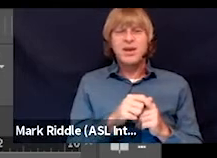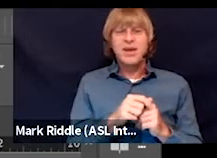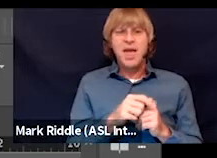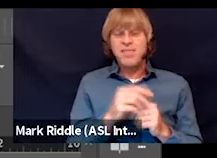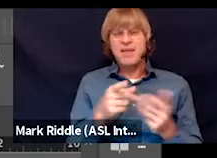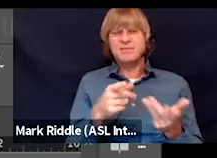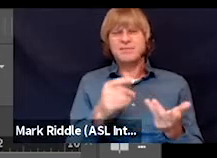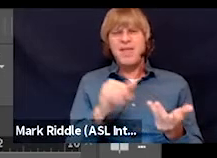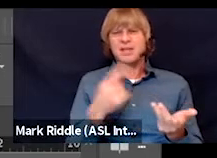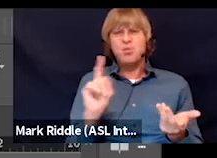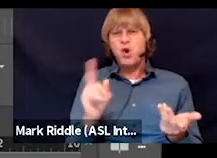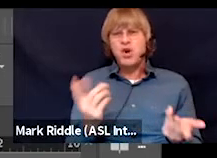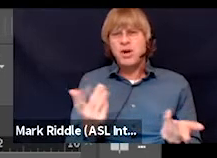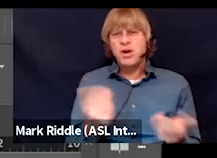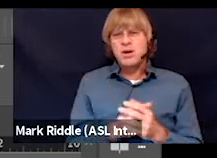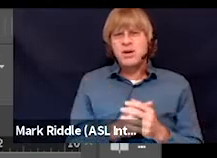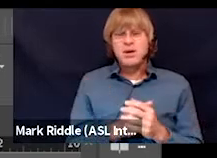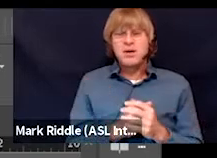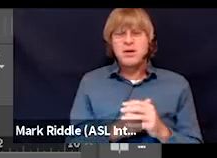That doesn't work.